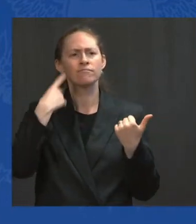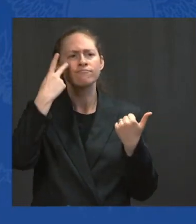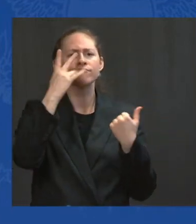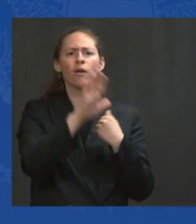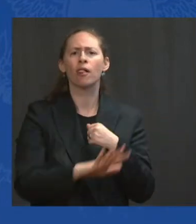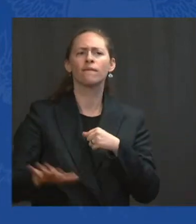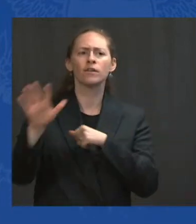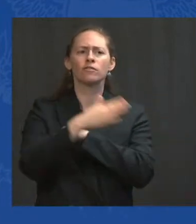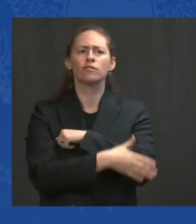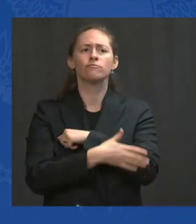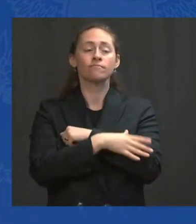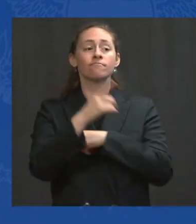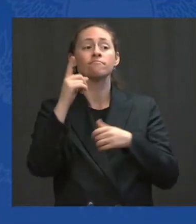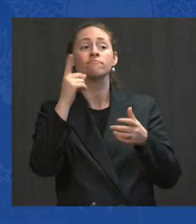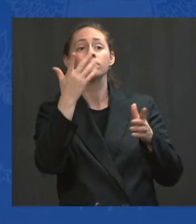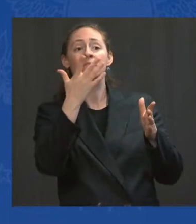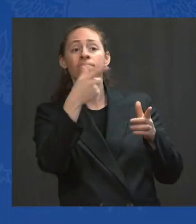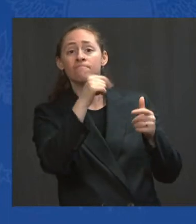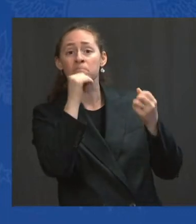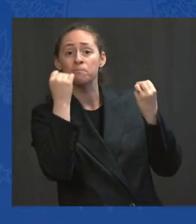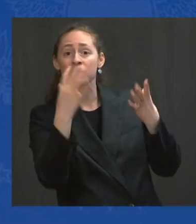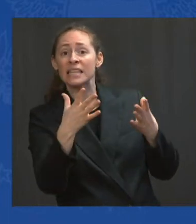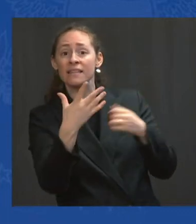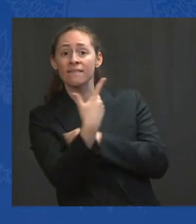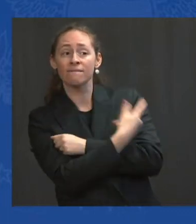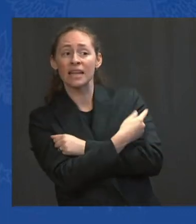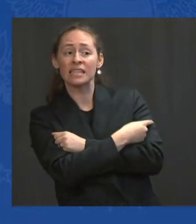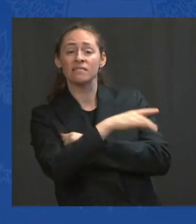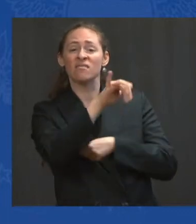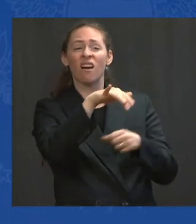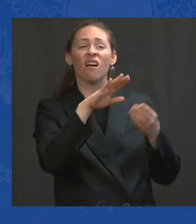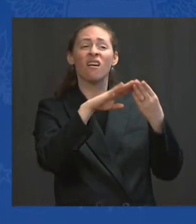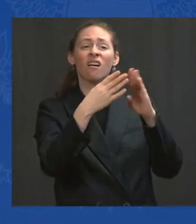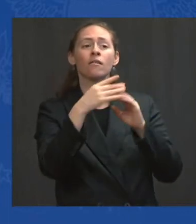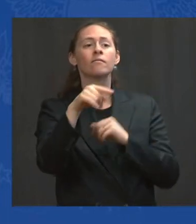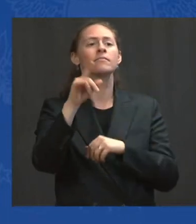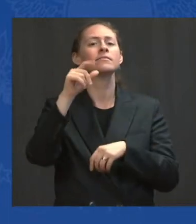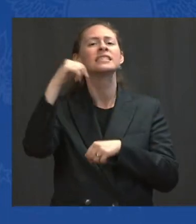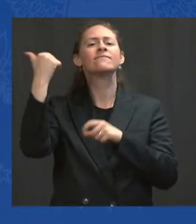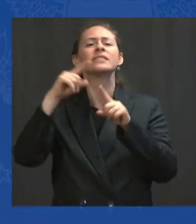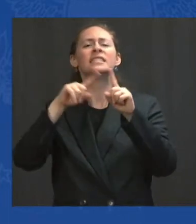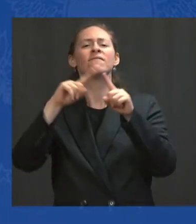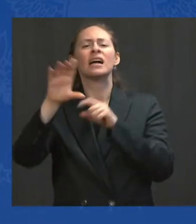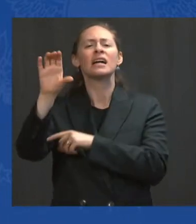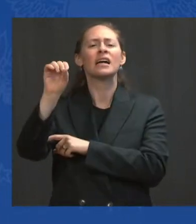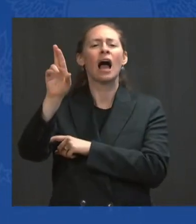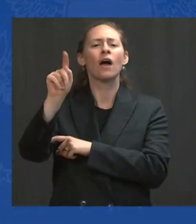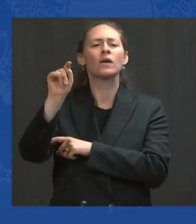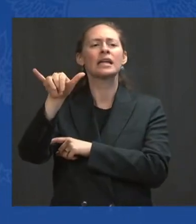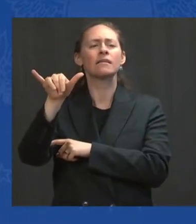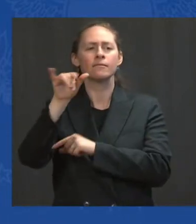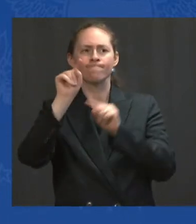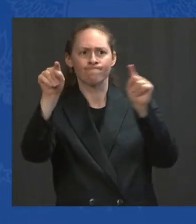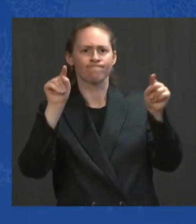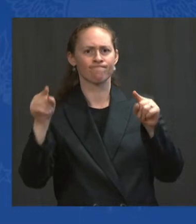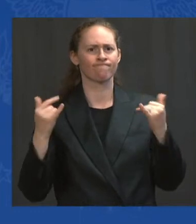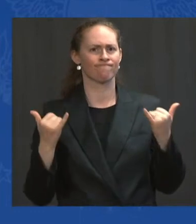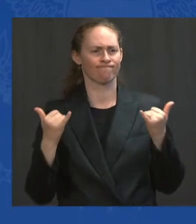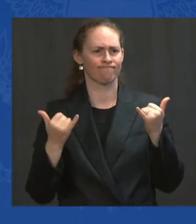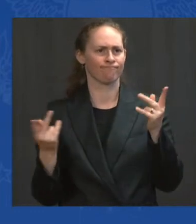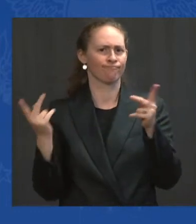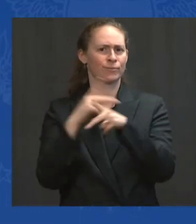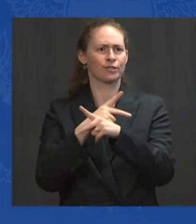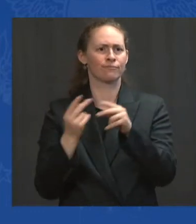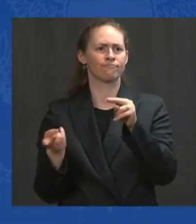low vaccination coverage and in counties with increasing case rates. As shown on the left map in blue, there